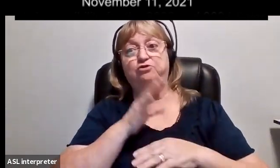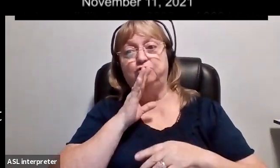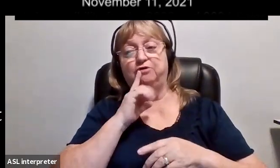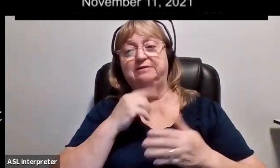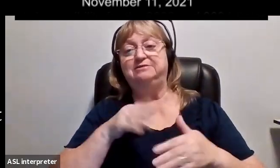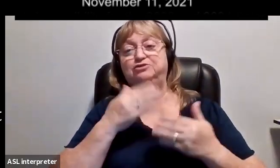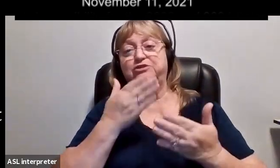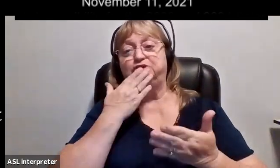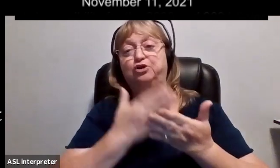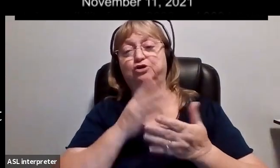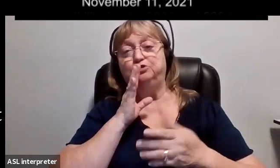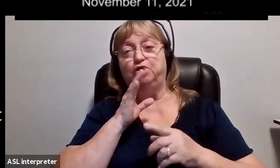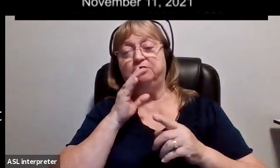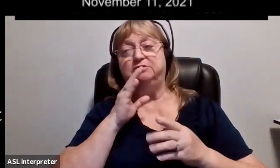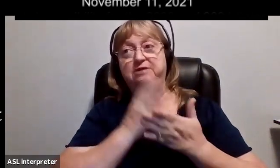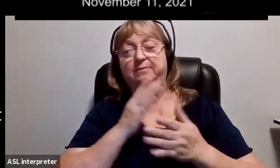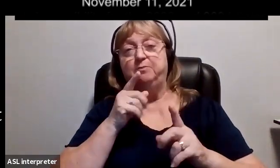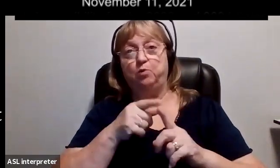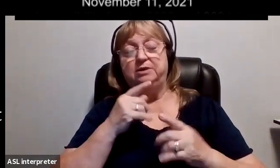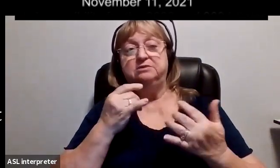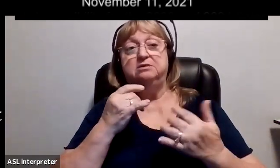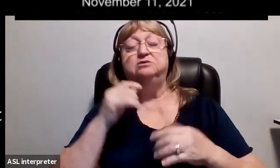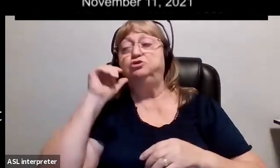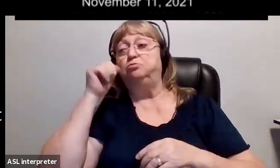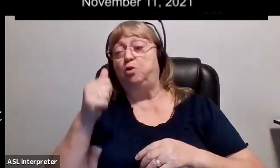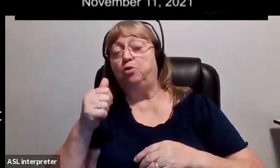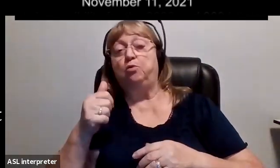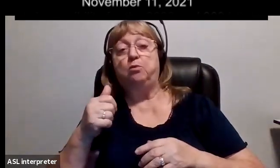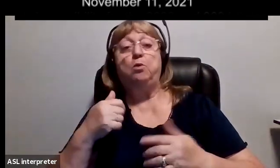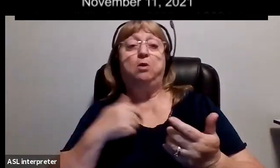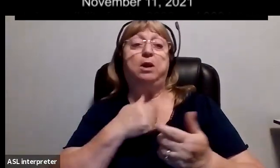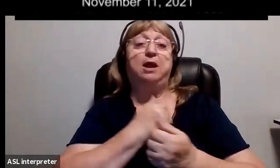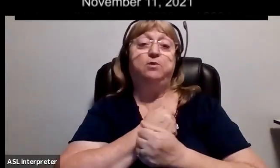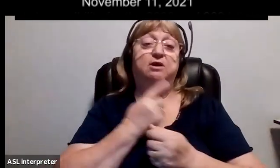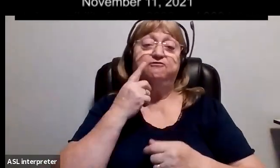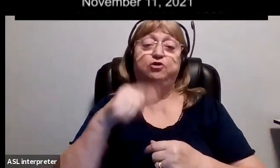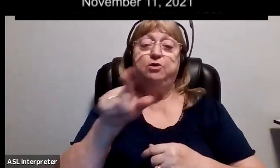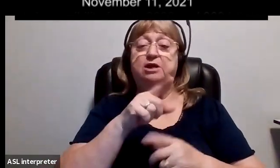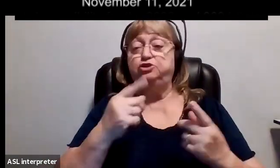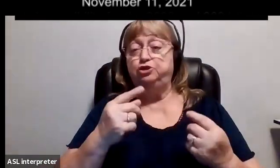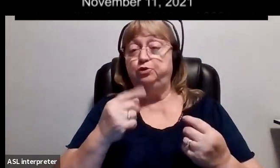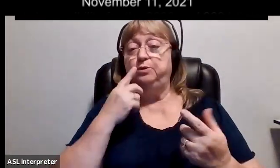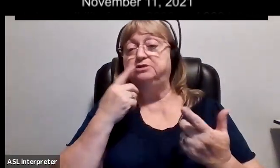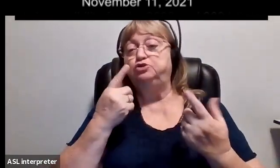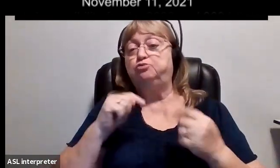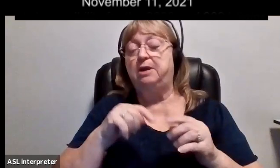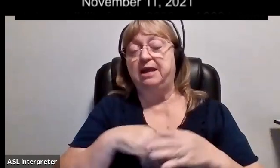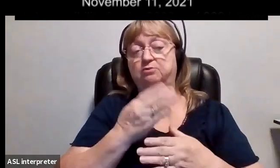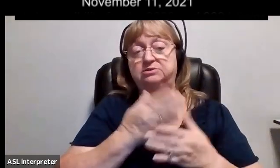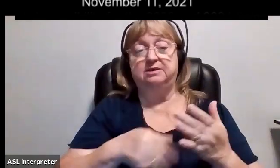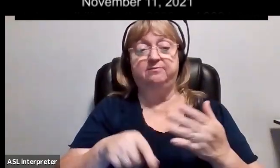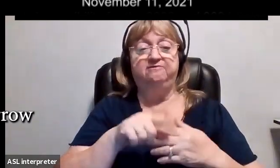today. So tomorrow we're going to start. What I'd love for you guys to do is go ahead and try out some of these